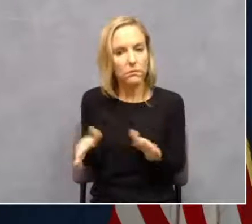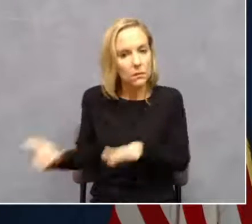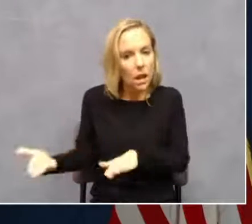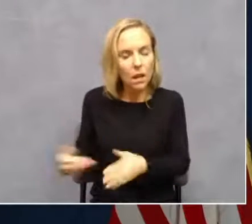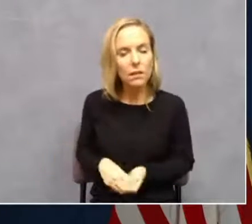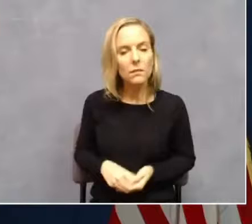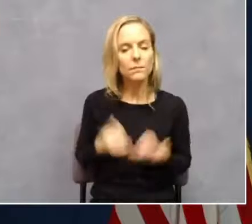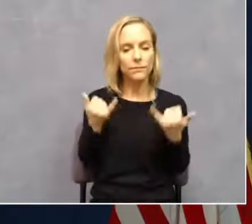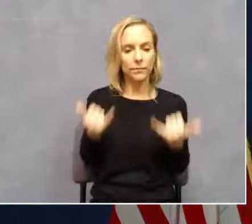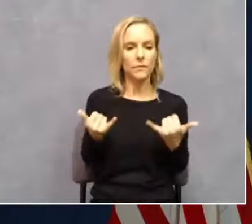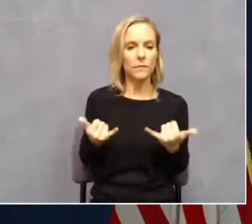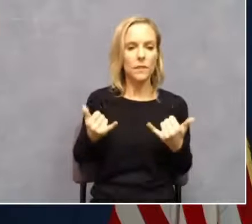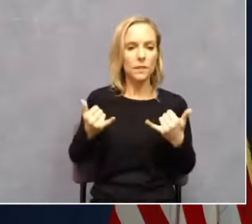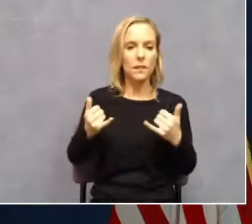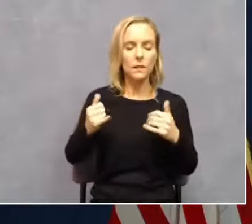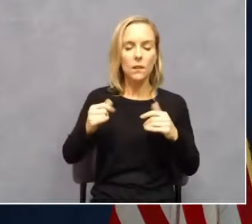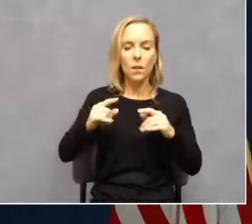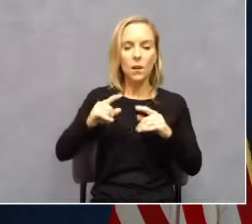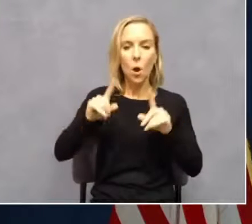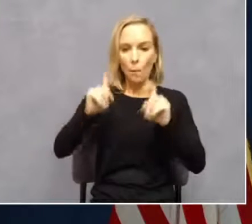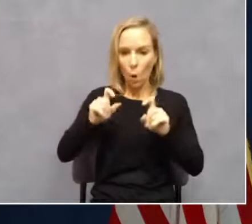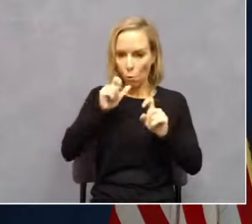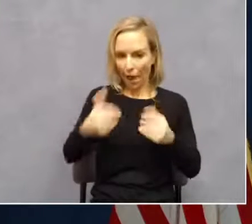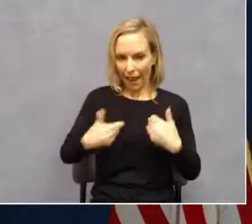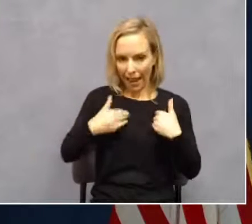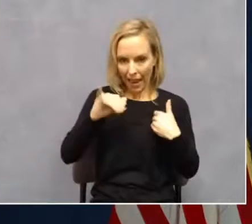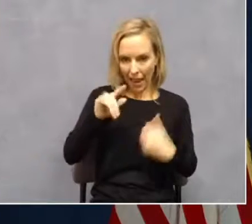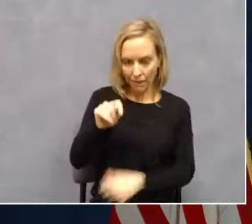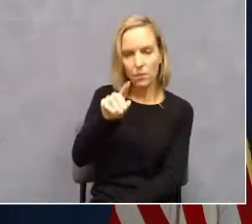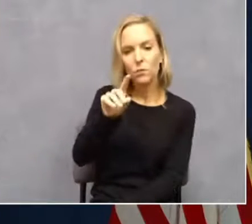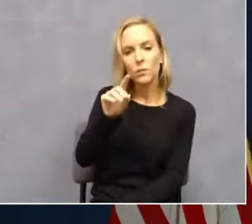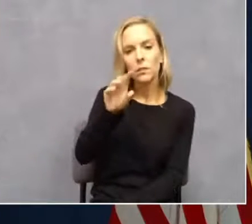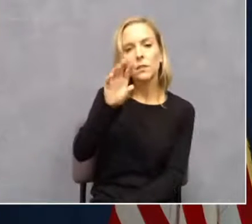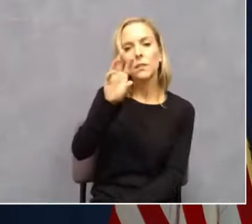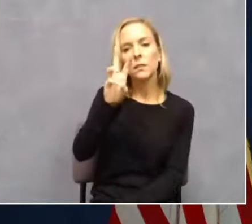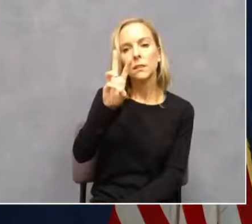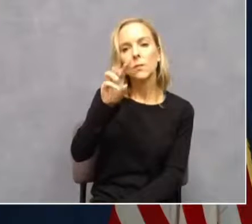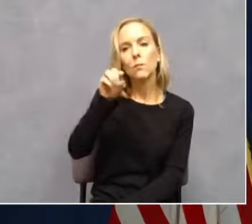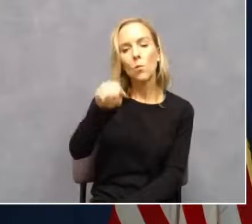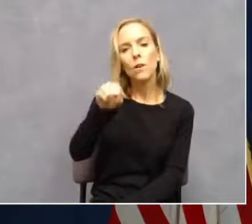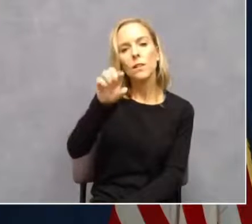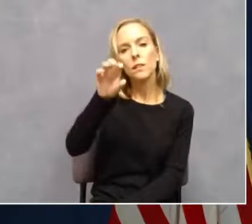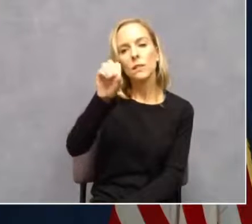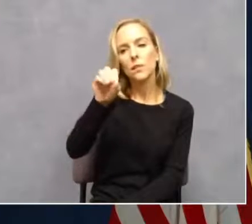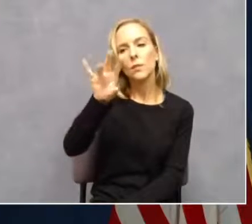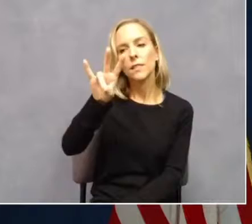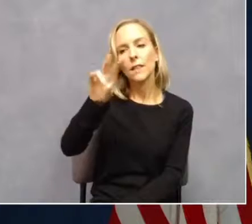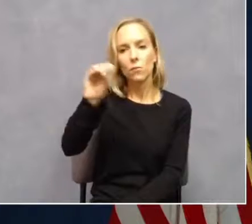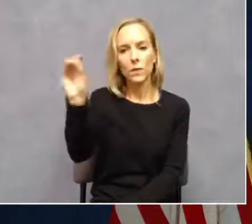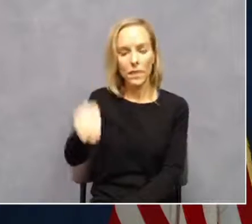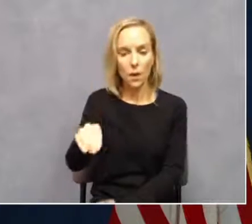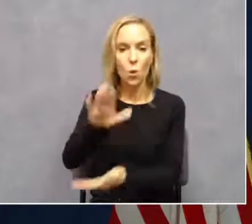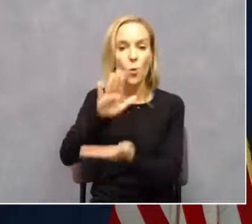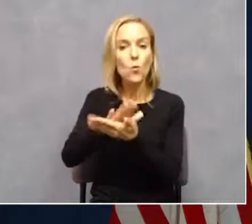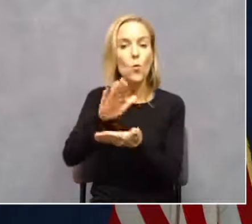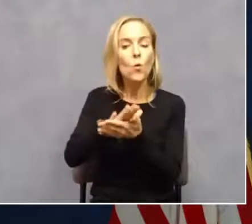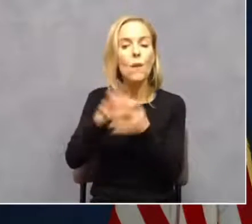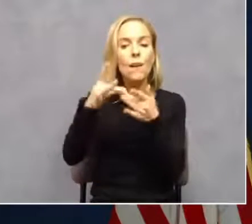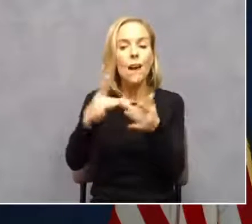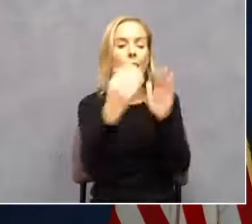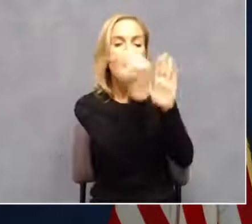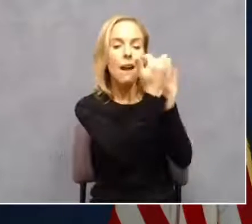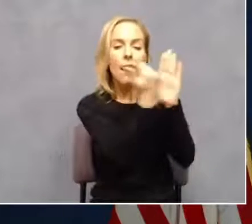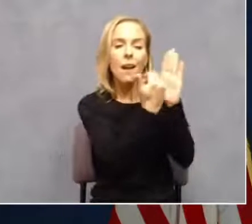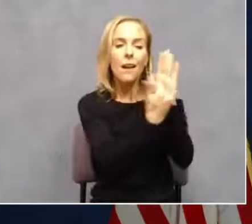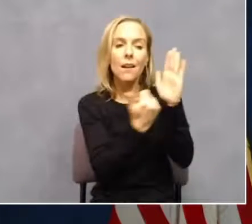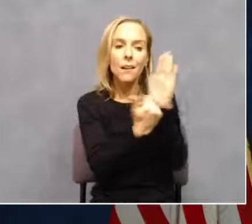Today's test positivity rate, 6.07%. Now, the school guidance that we put out talked about it being applicable if